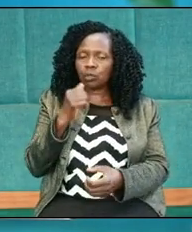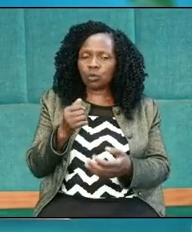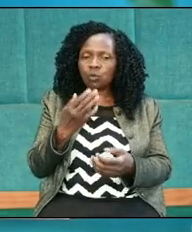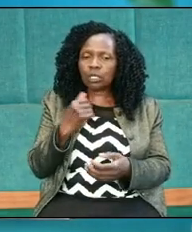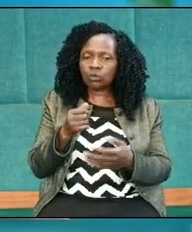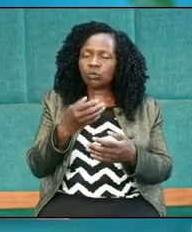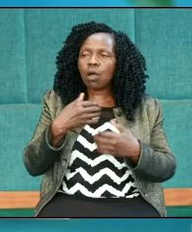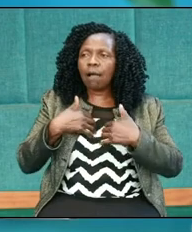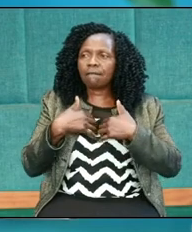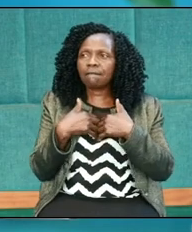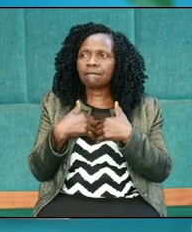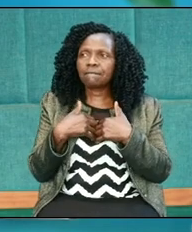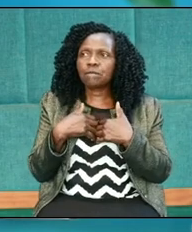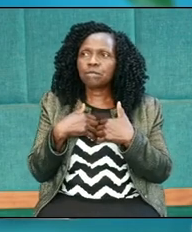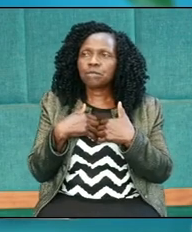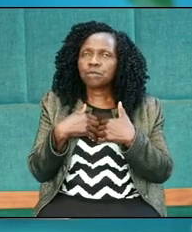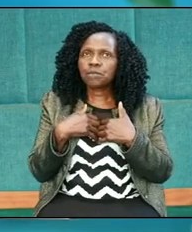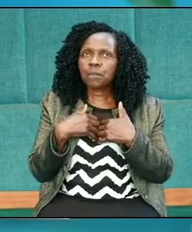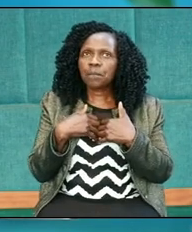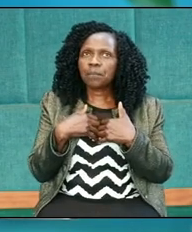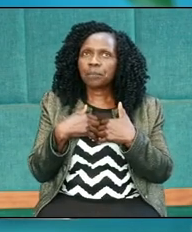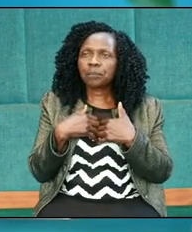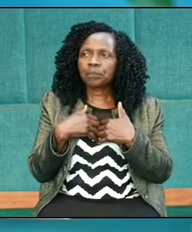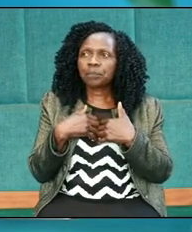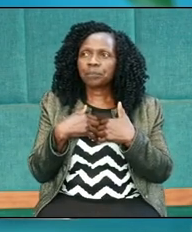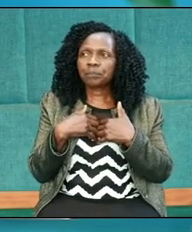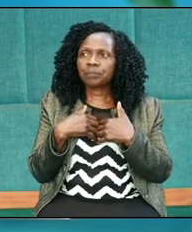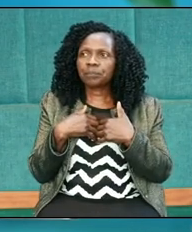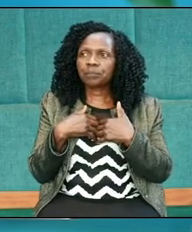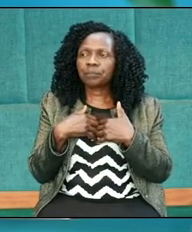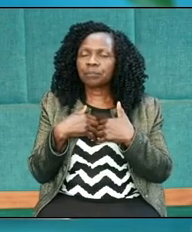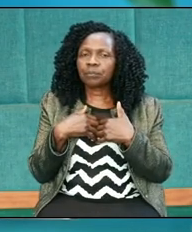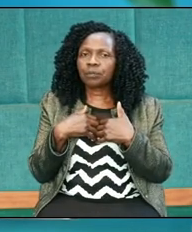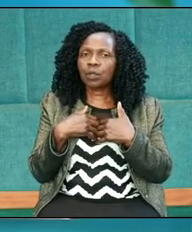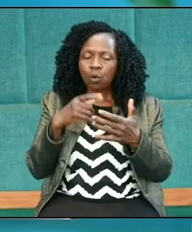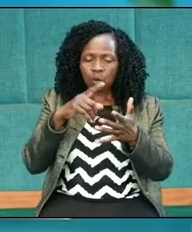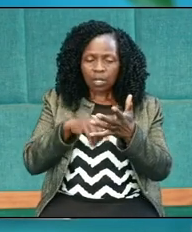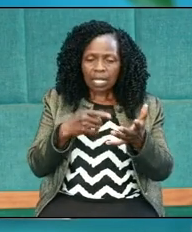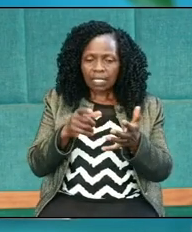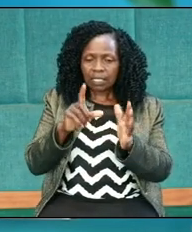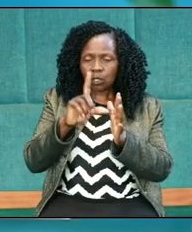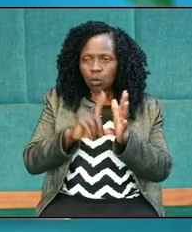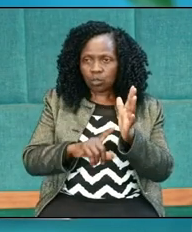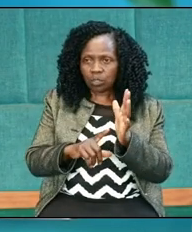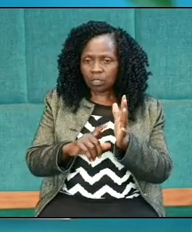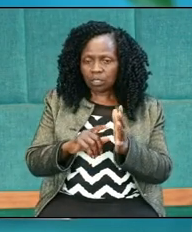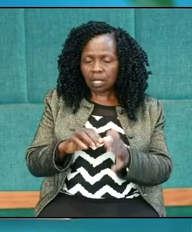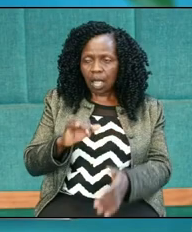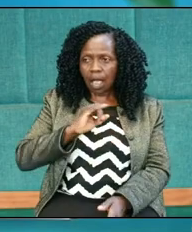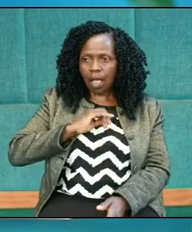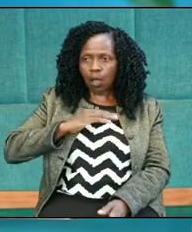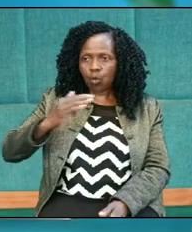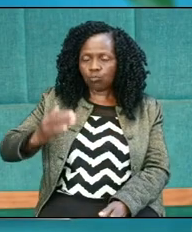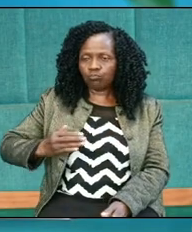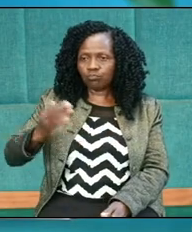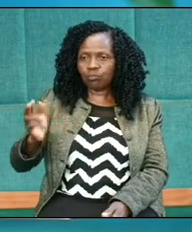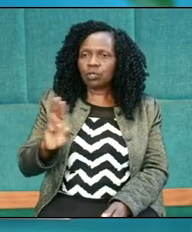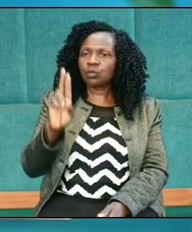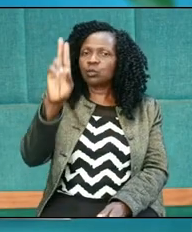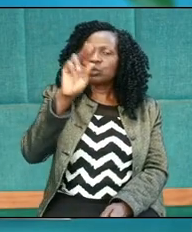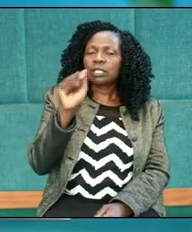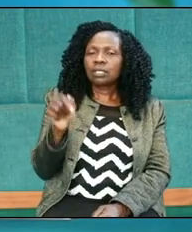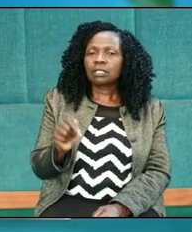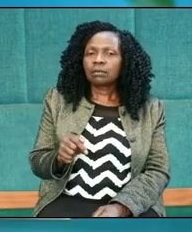have. What are some of these laws in the end? I always use this when